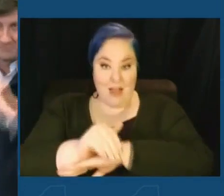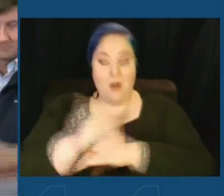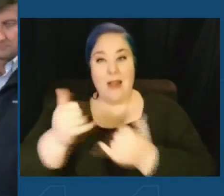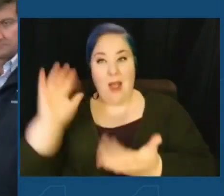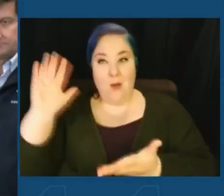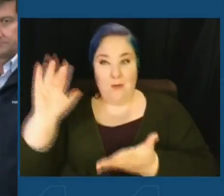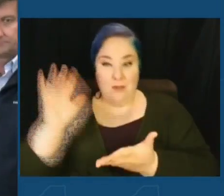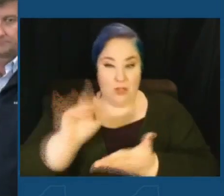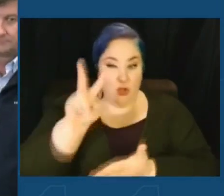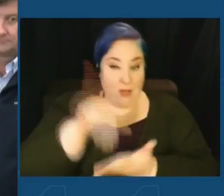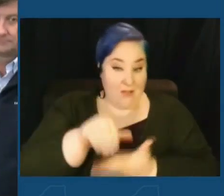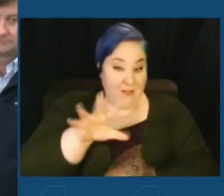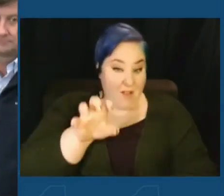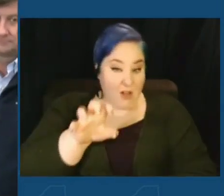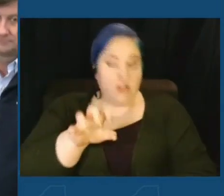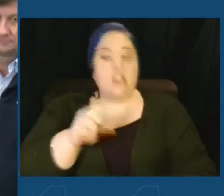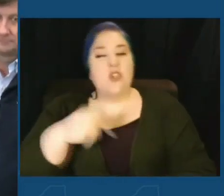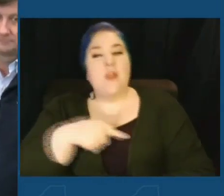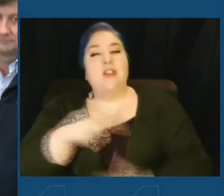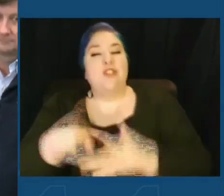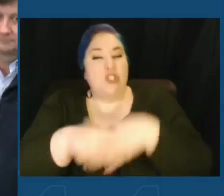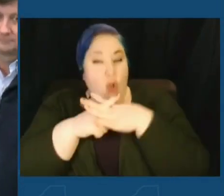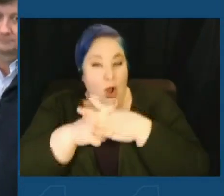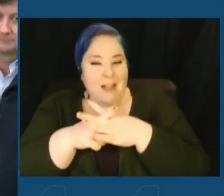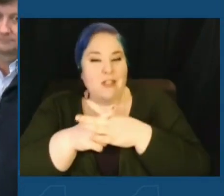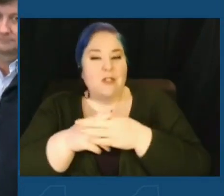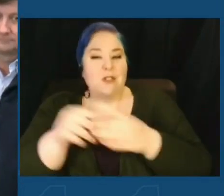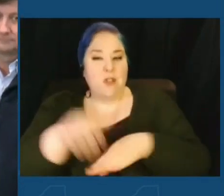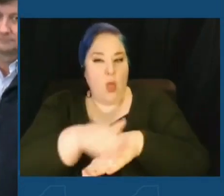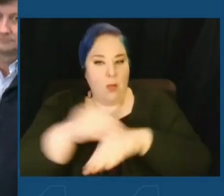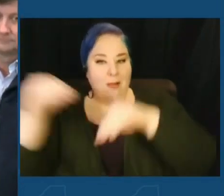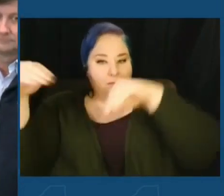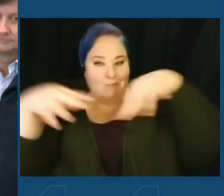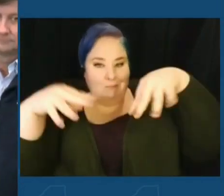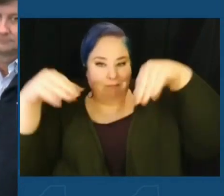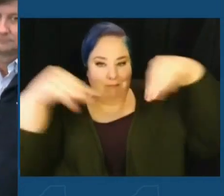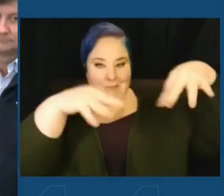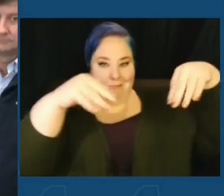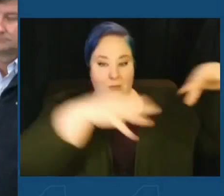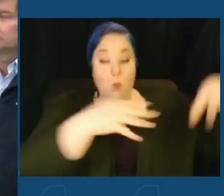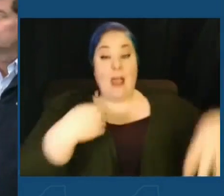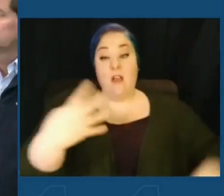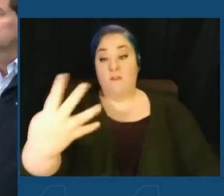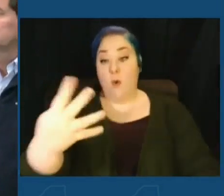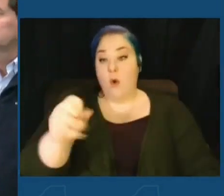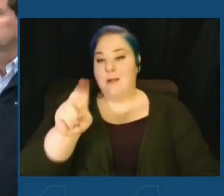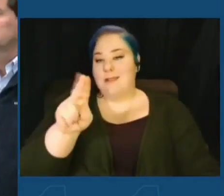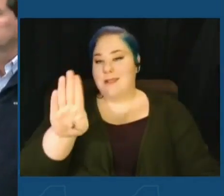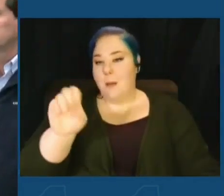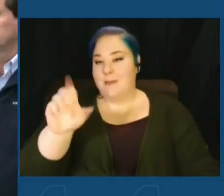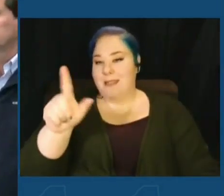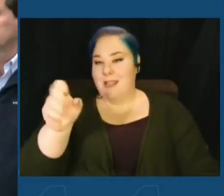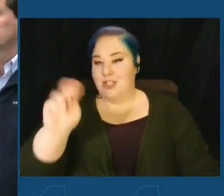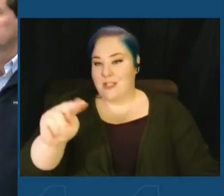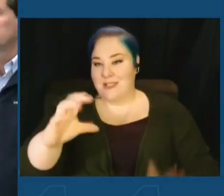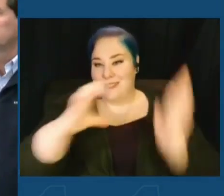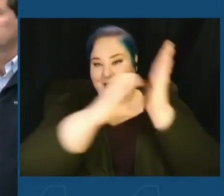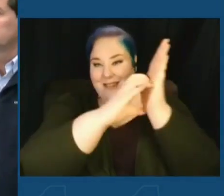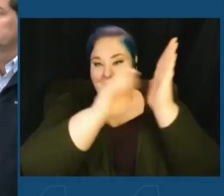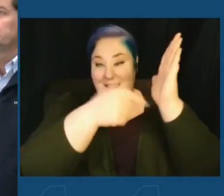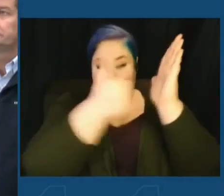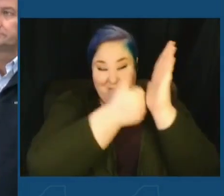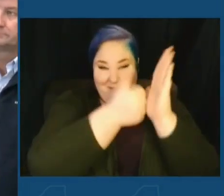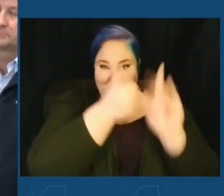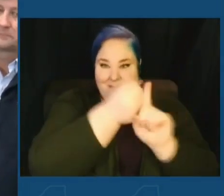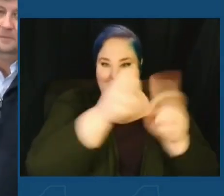power is coming back on. There were four substations damaged that provided power to the city.